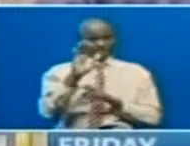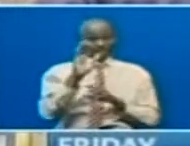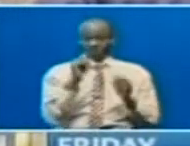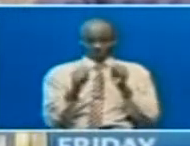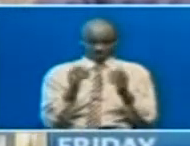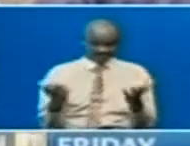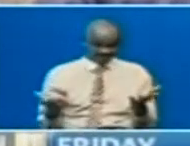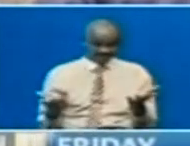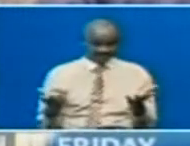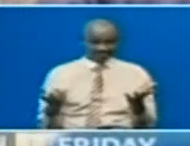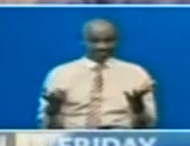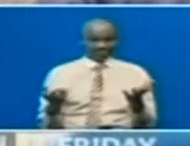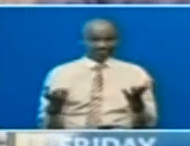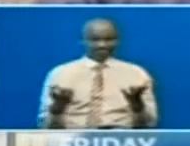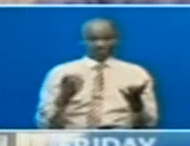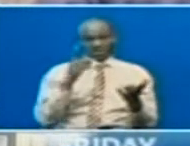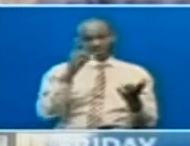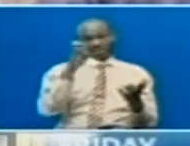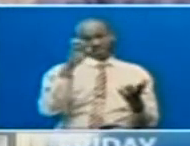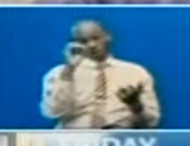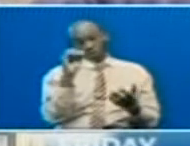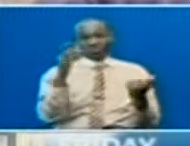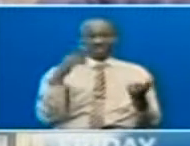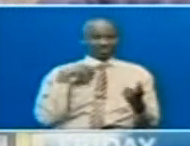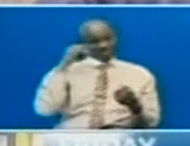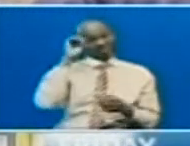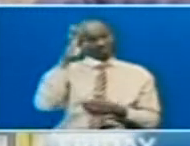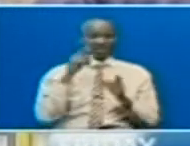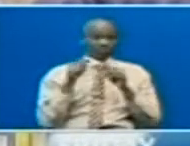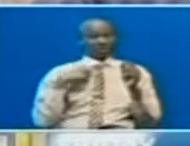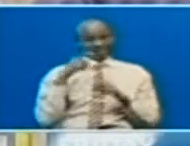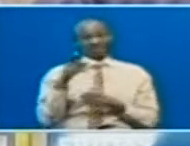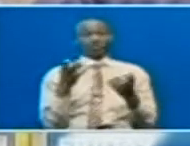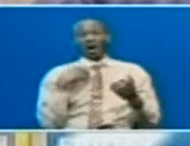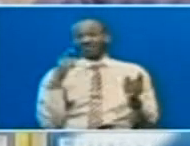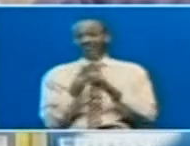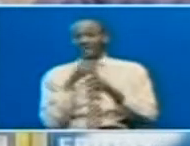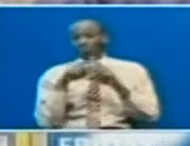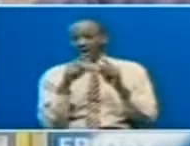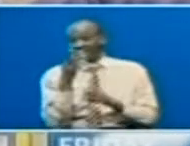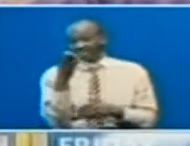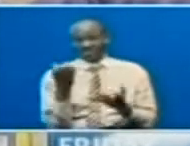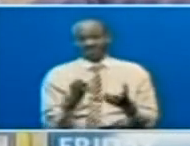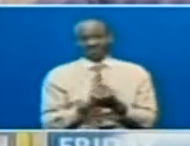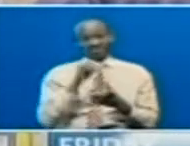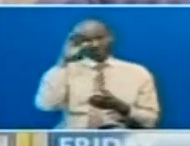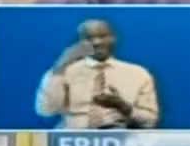I'm sure the duo dinam should have been our surprise word, but do you have any other surprises for tonight?